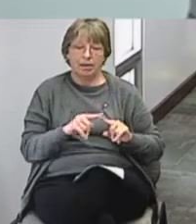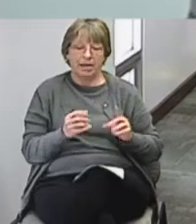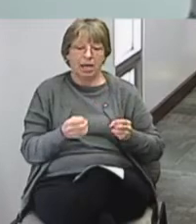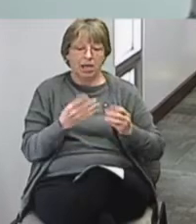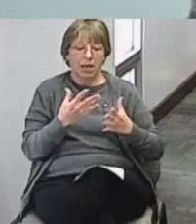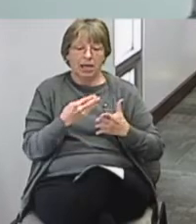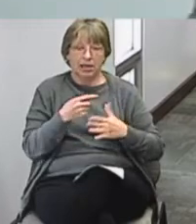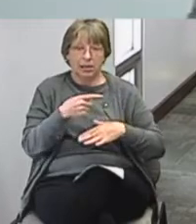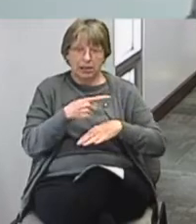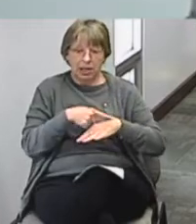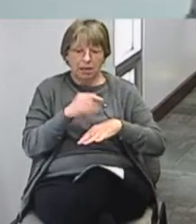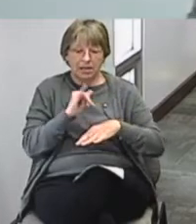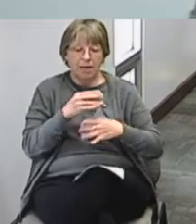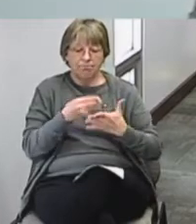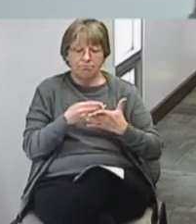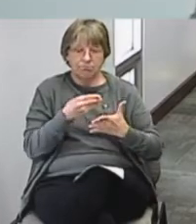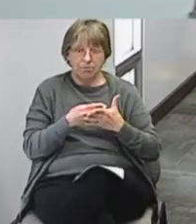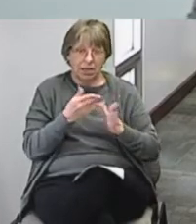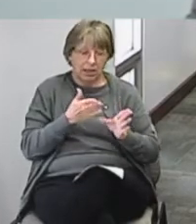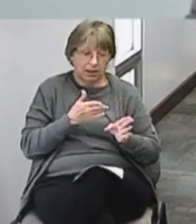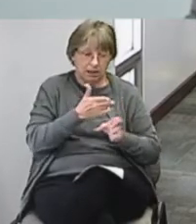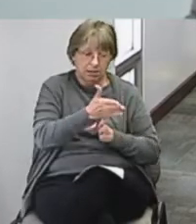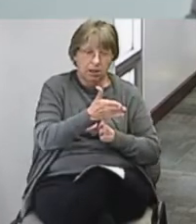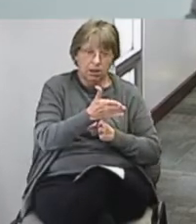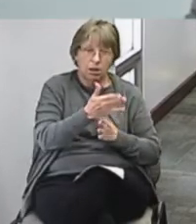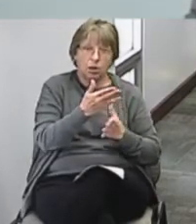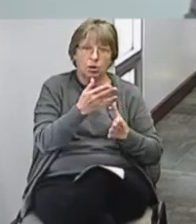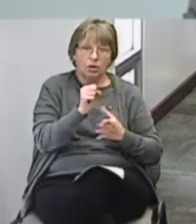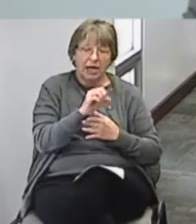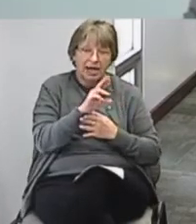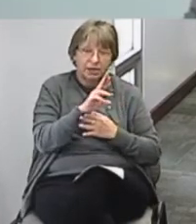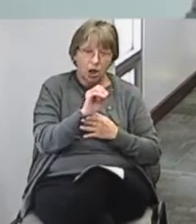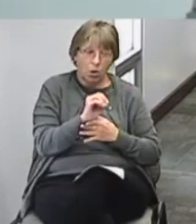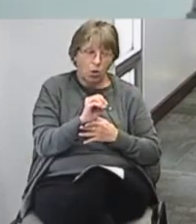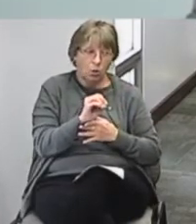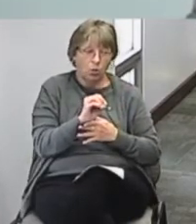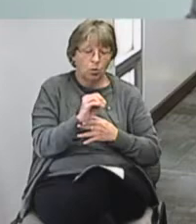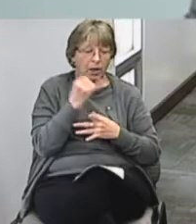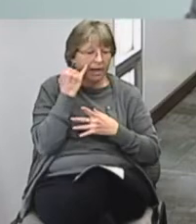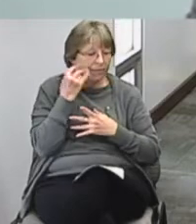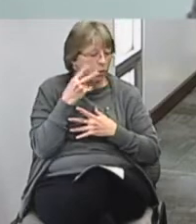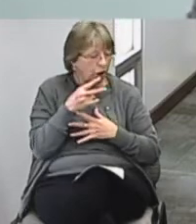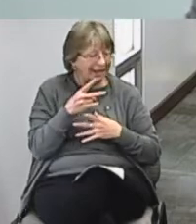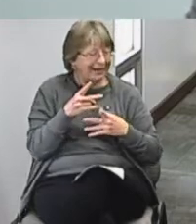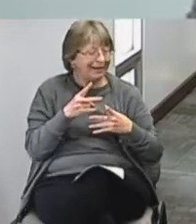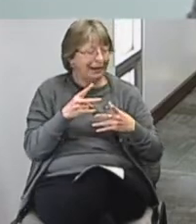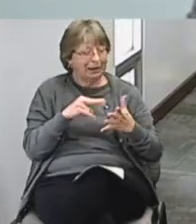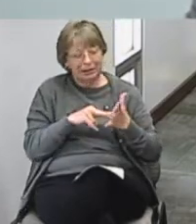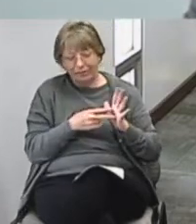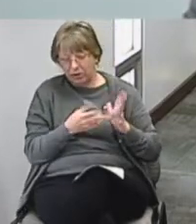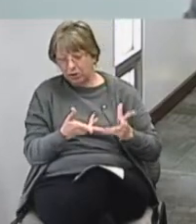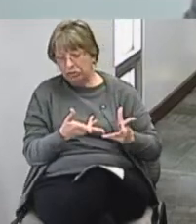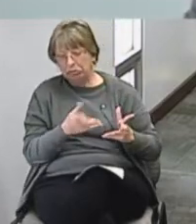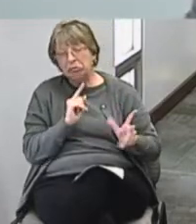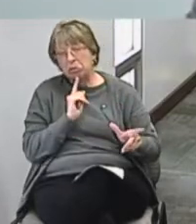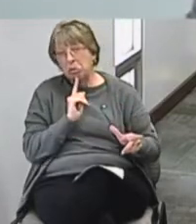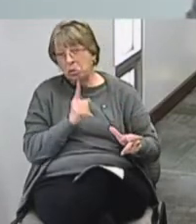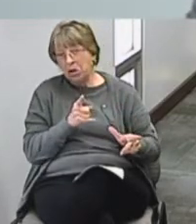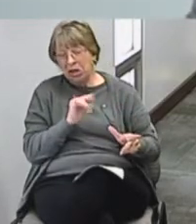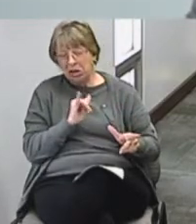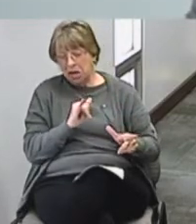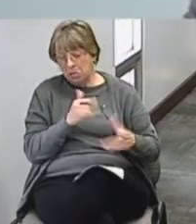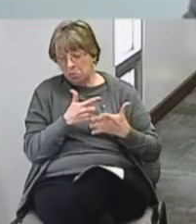monies do get directed to the school resource officer. If you look at the definition, is that really what the school resource officer